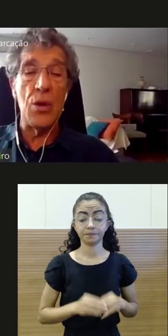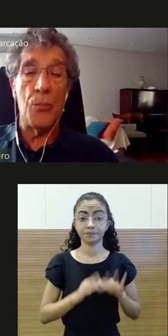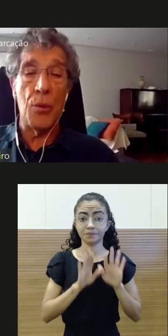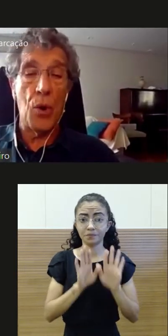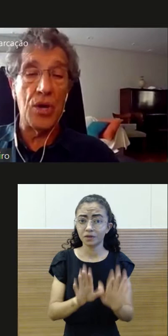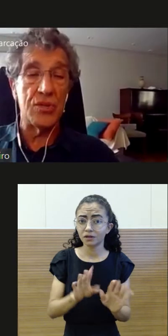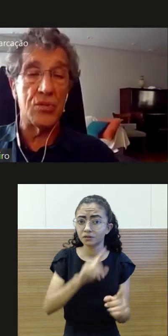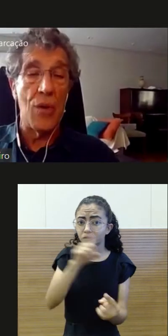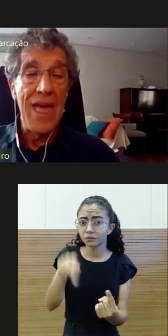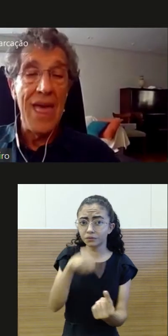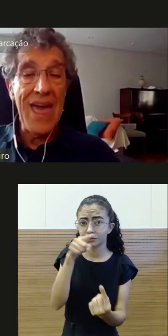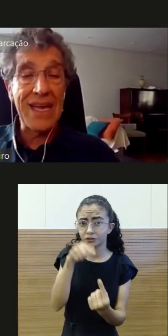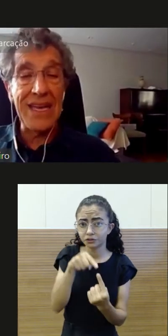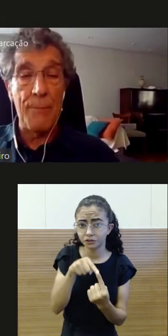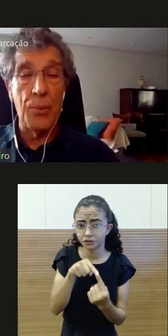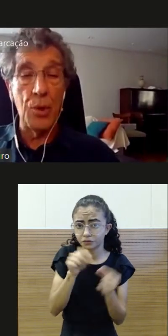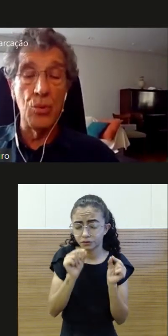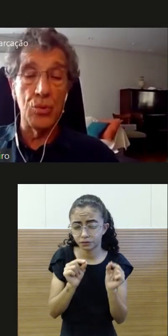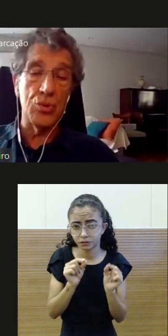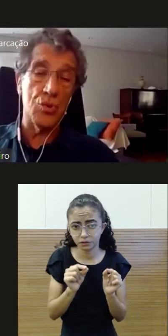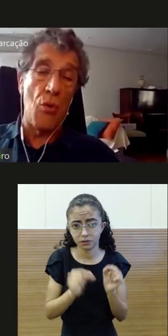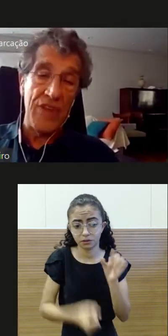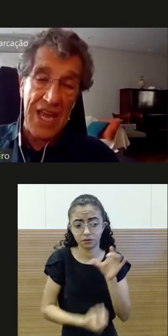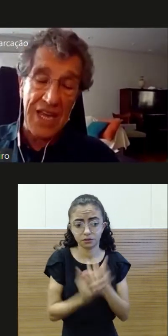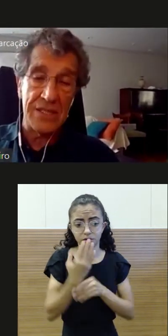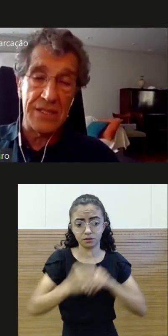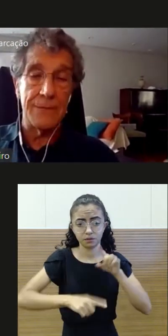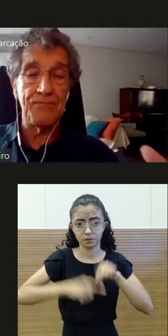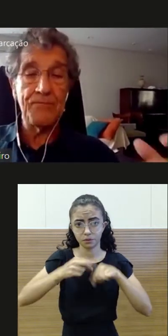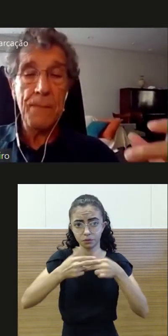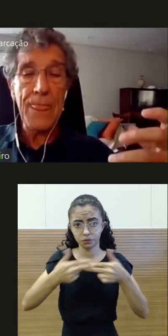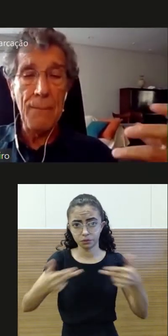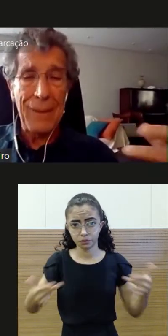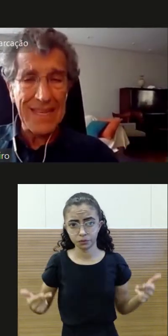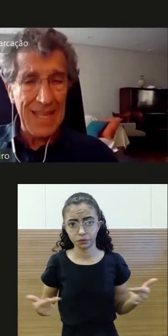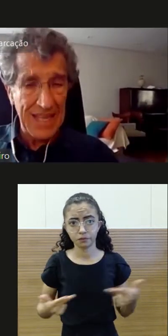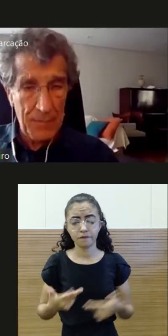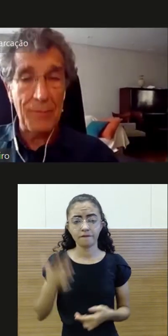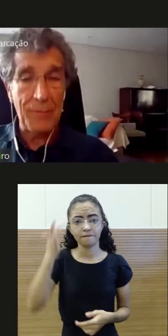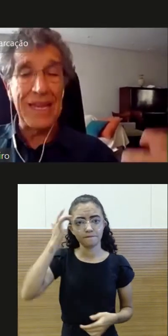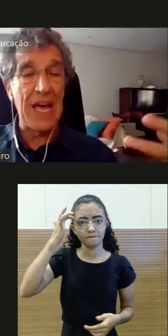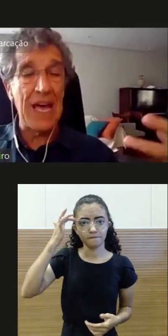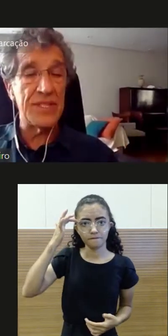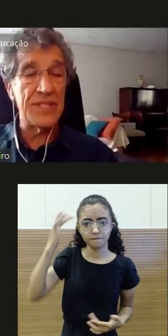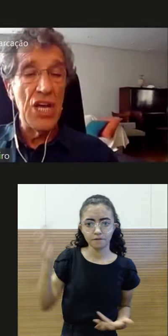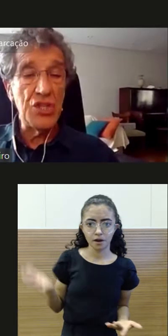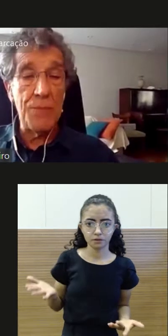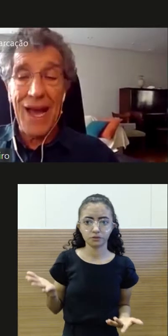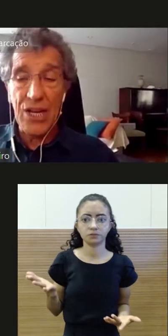important thing is the aim, the purpose is to create products that are convenient,